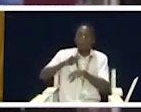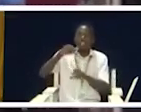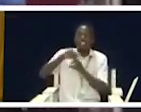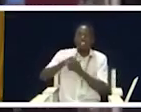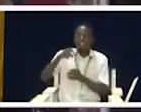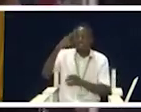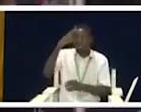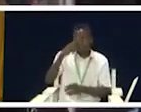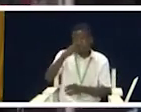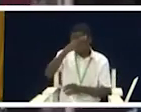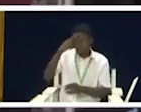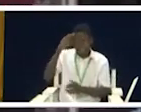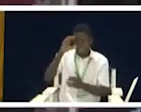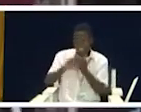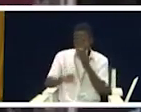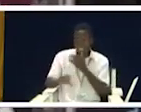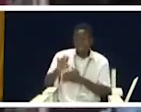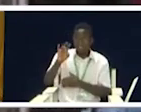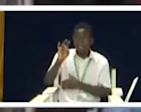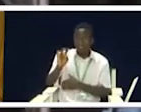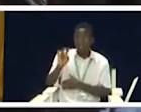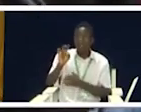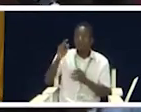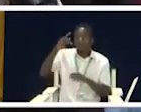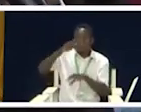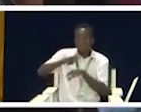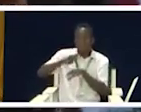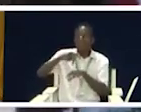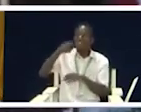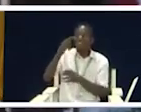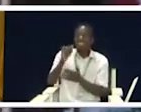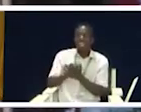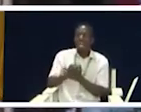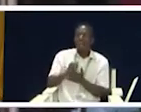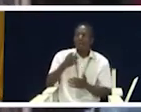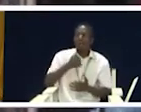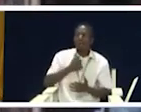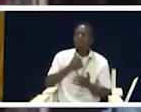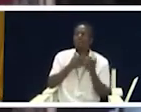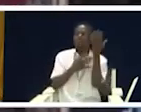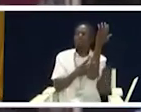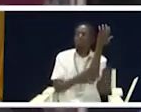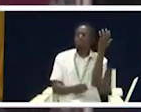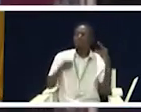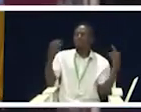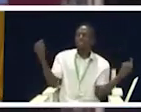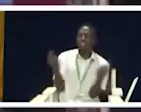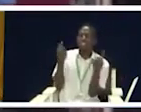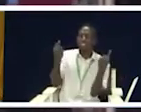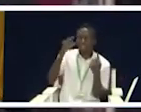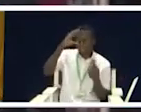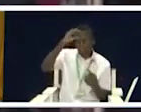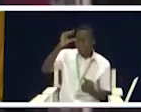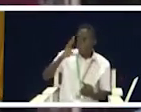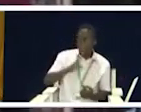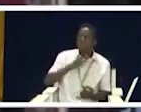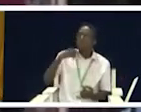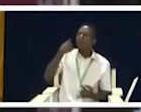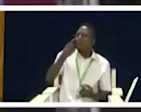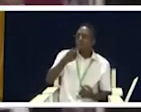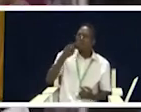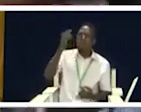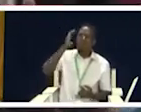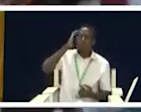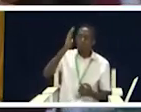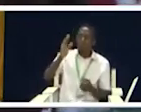the end. Romans 7 verse 1 to the end. Paul said, "Oh wretched man that I am, who shall deliver me from this body? What